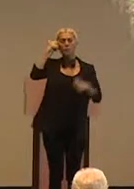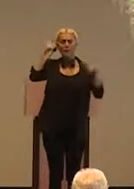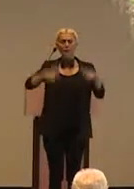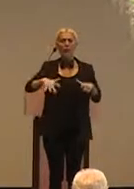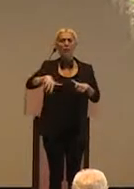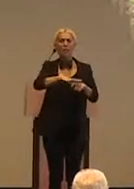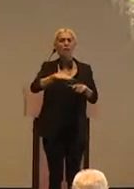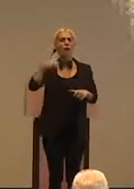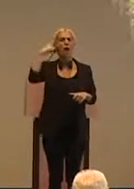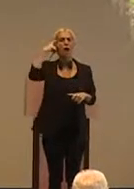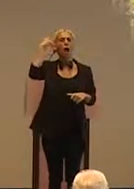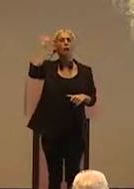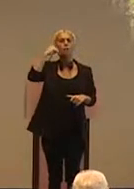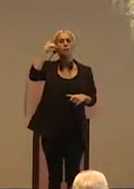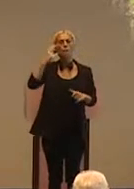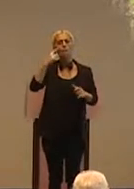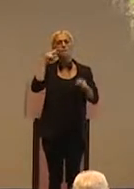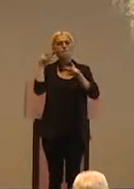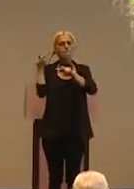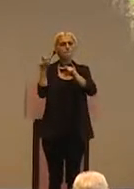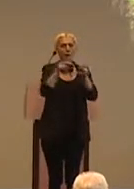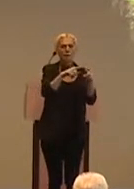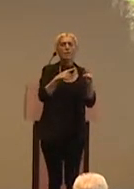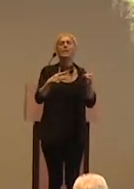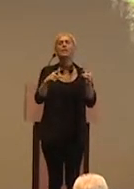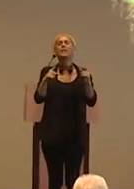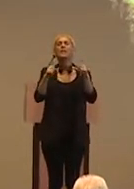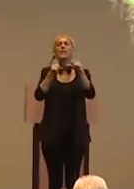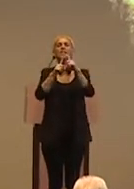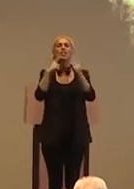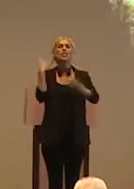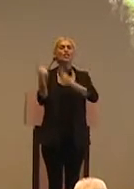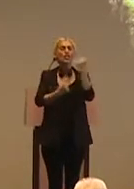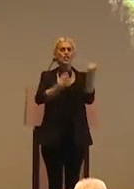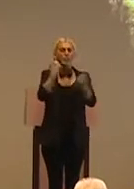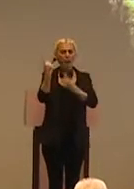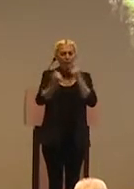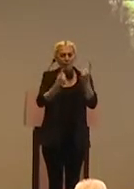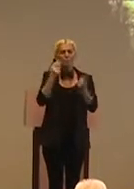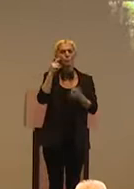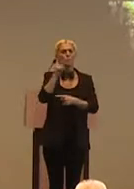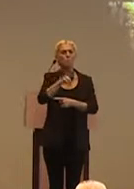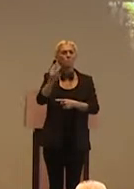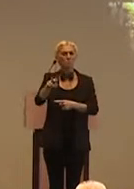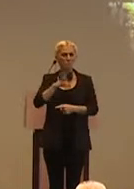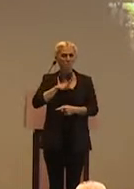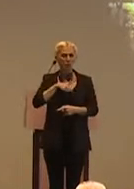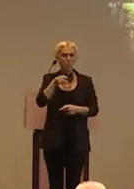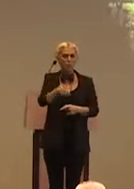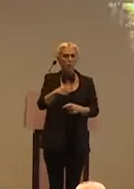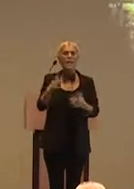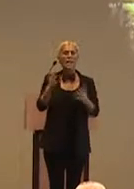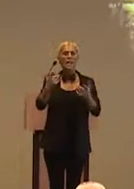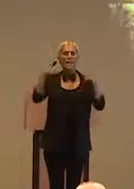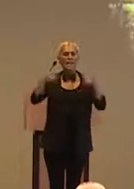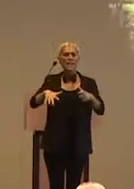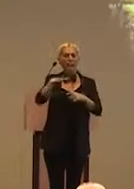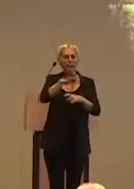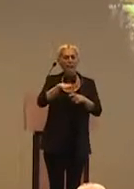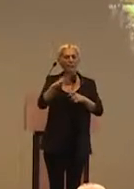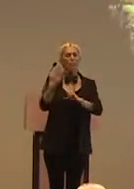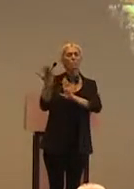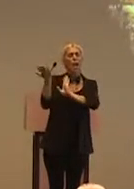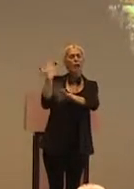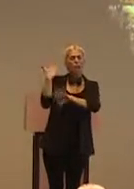the city memory we're trying to keep it alive we have digital exhibitions based on different themes we covered the